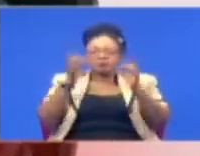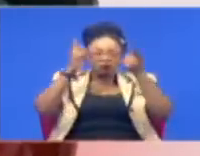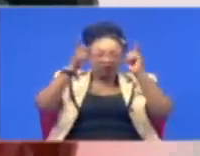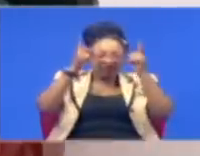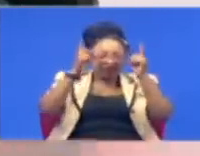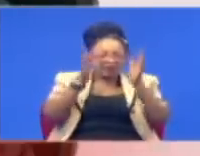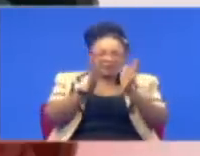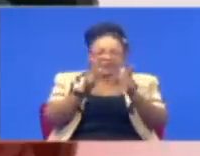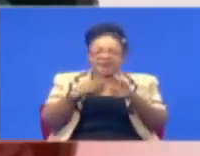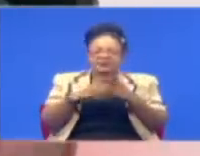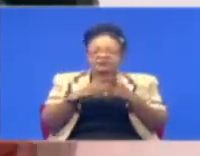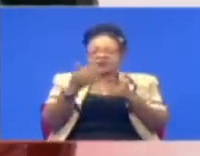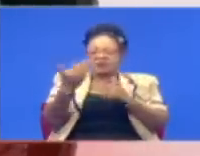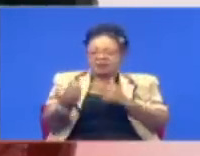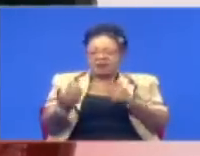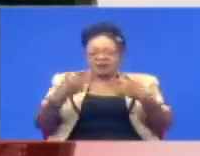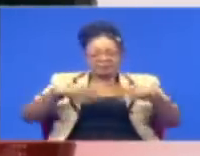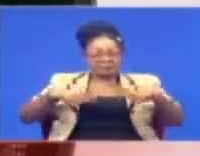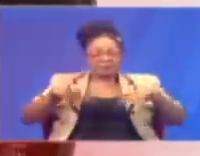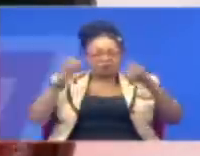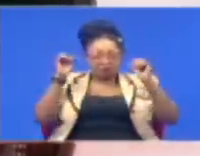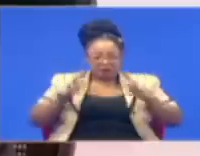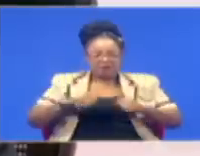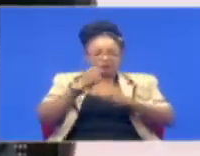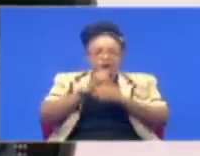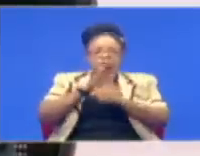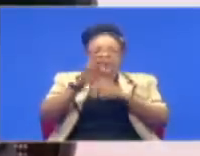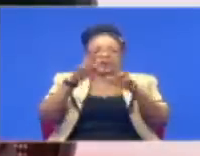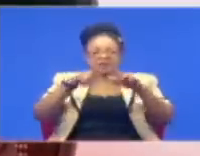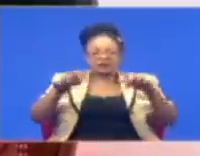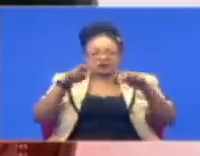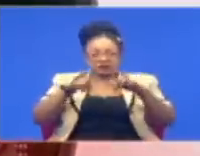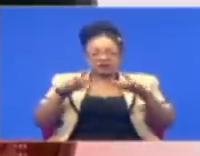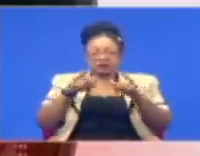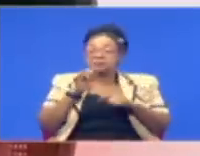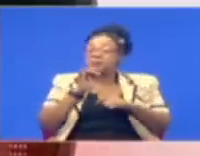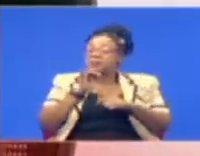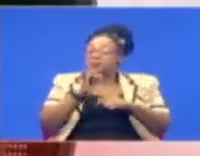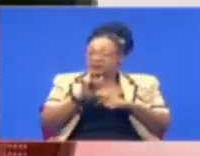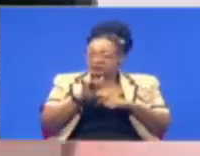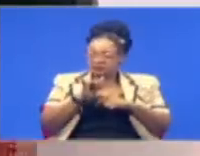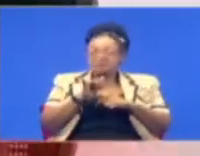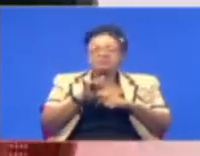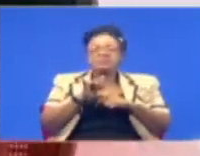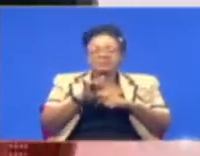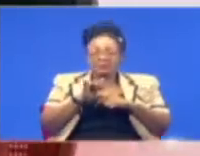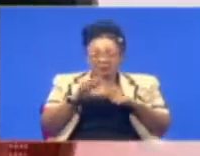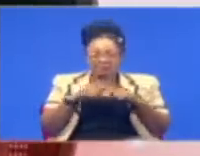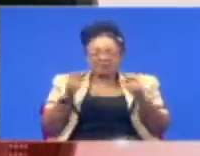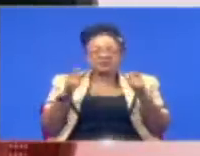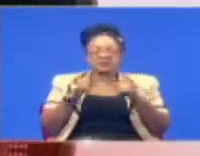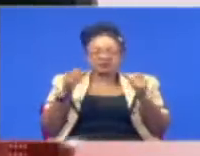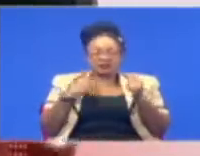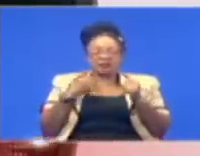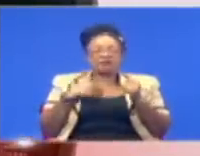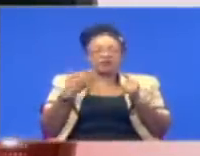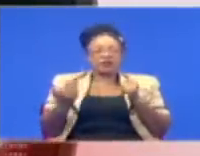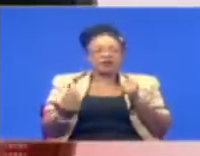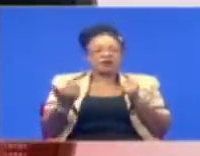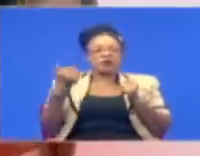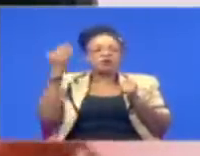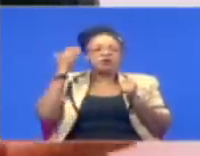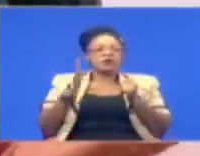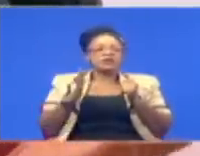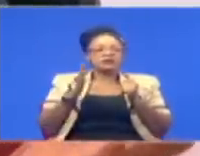men and women can be able to do their research. That is one of the messages I would have for the young lawyers. And of